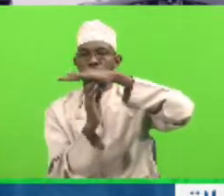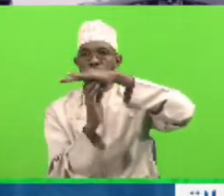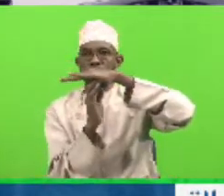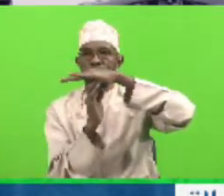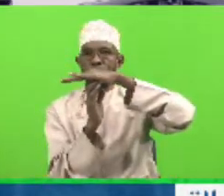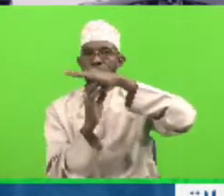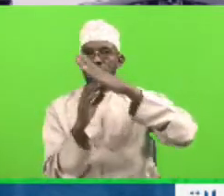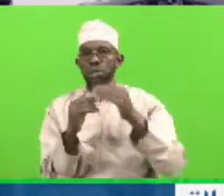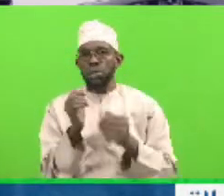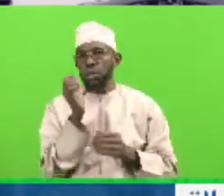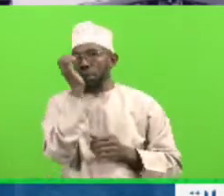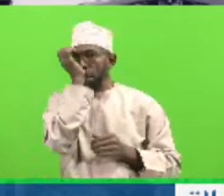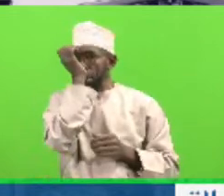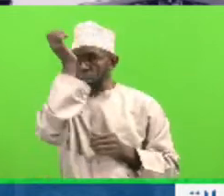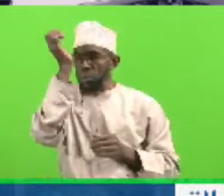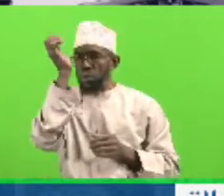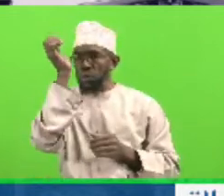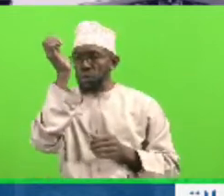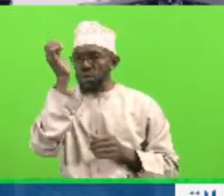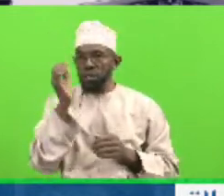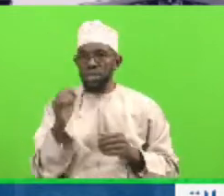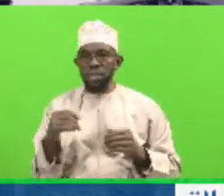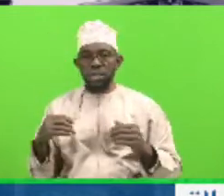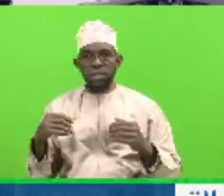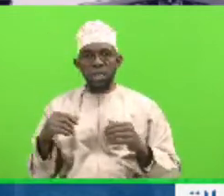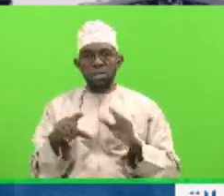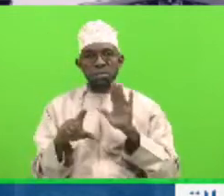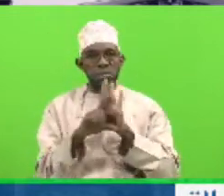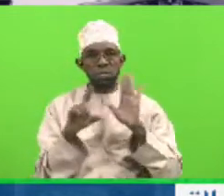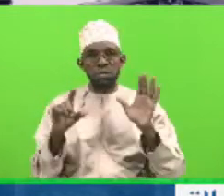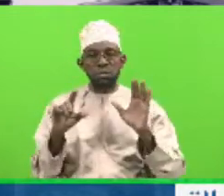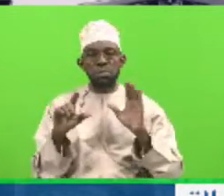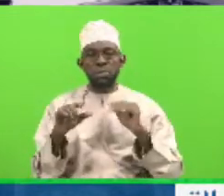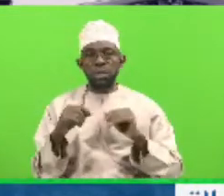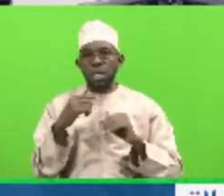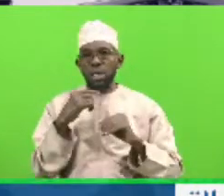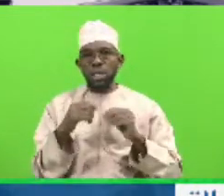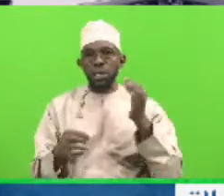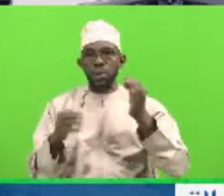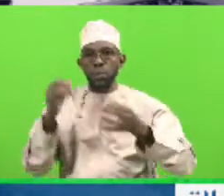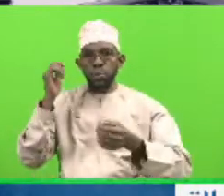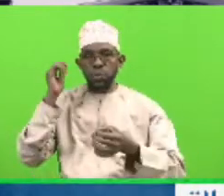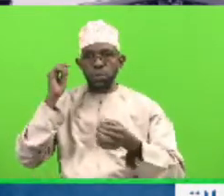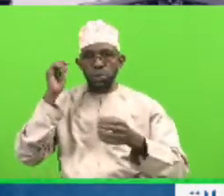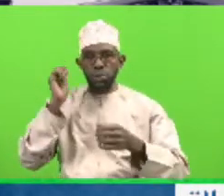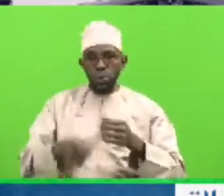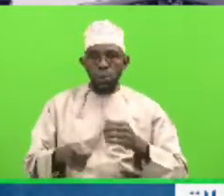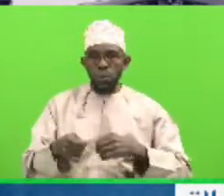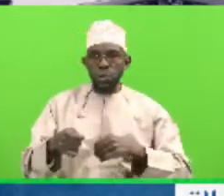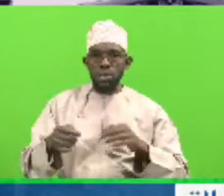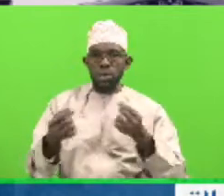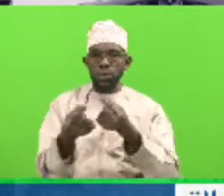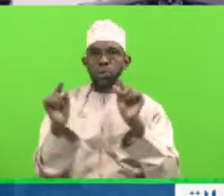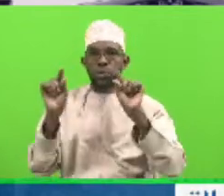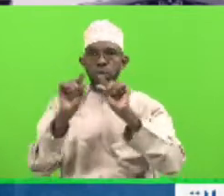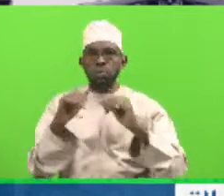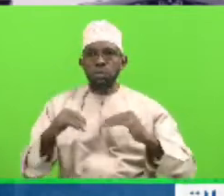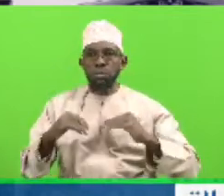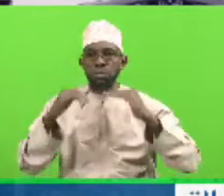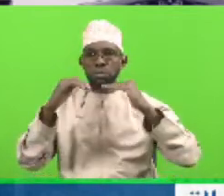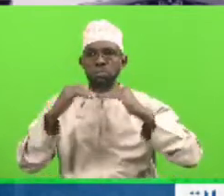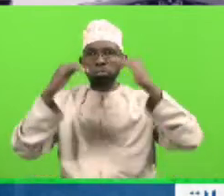chose to ignore these legal provisions. And they ruled that groups